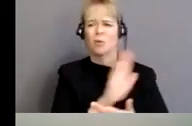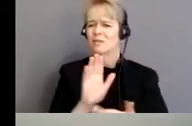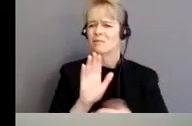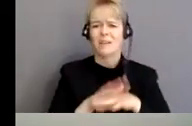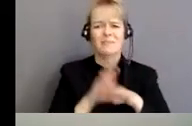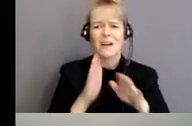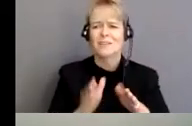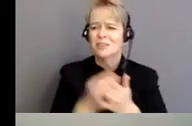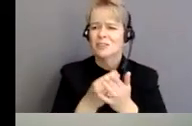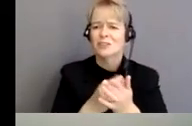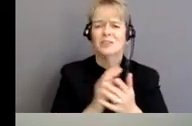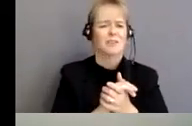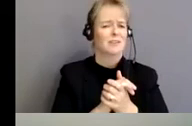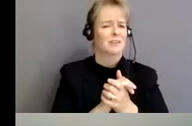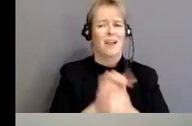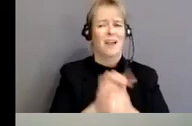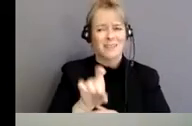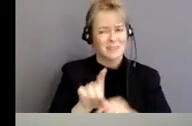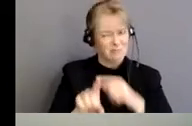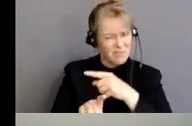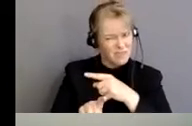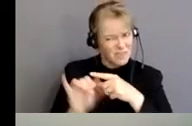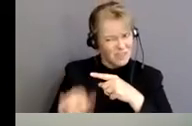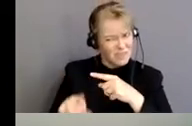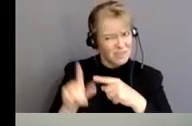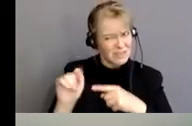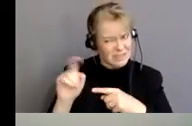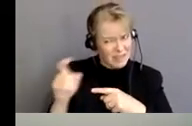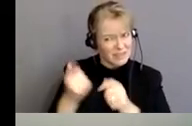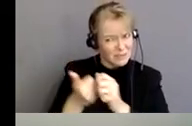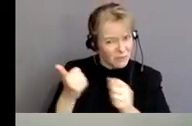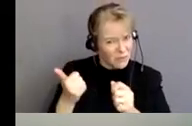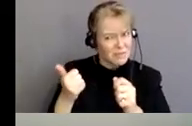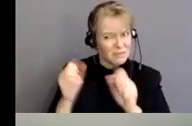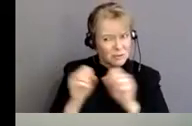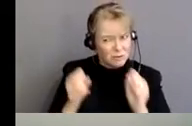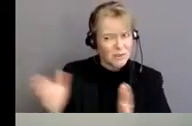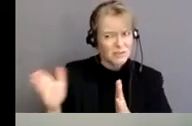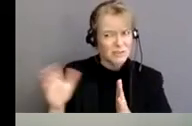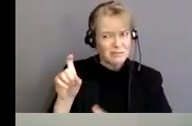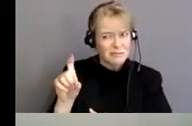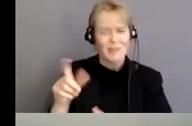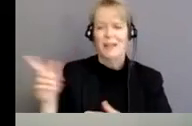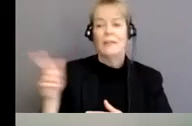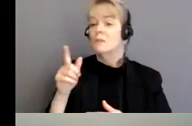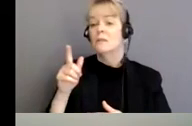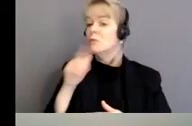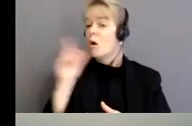particular investment opportunity is in fact a tax avoidance strategy. They're not all illegal, but it's just another red flag to watch out